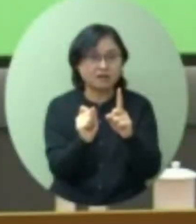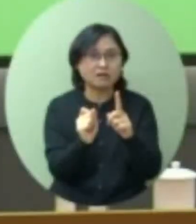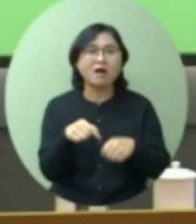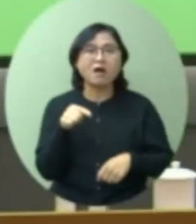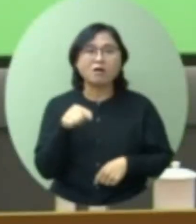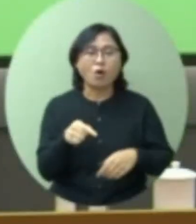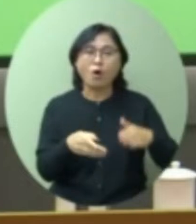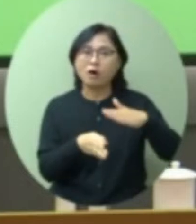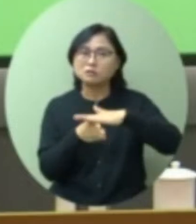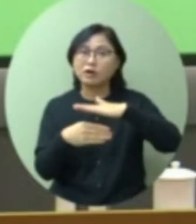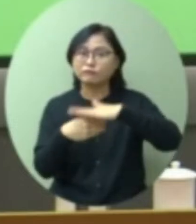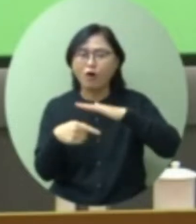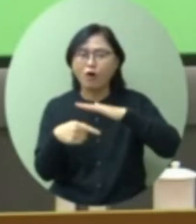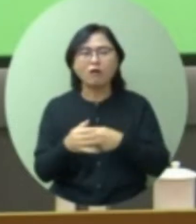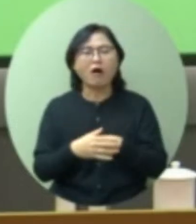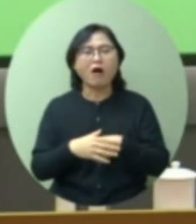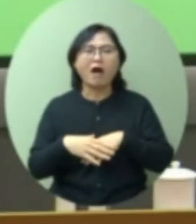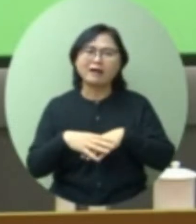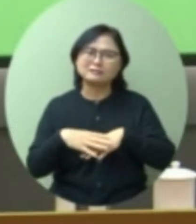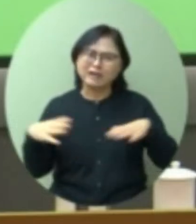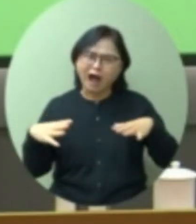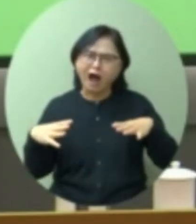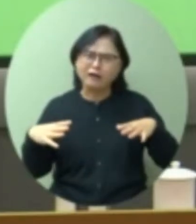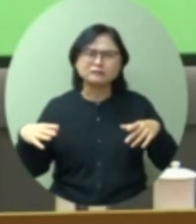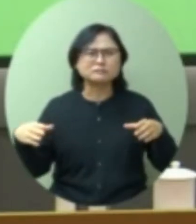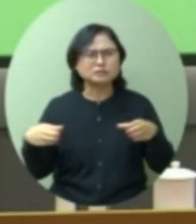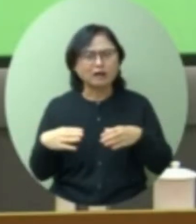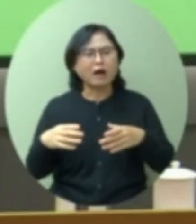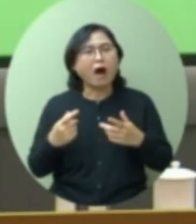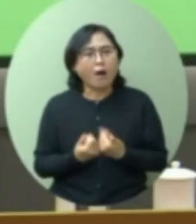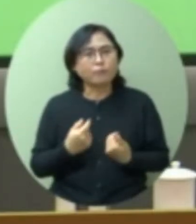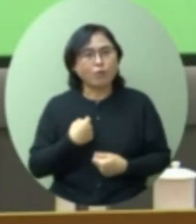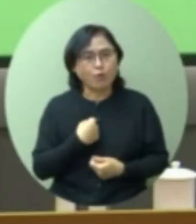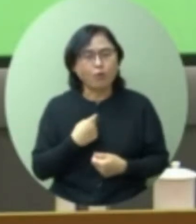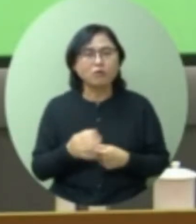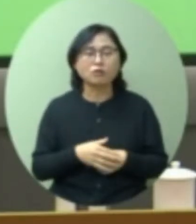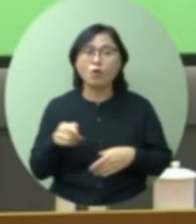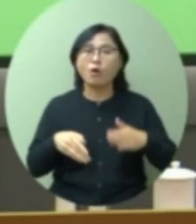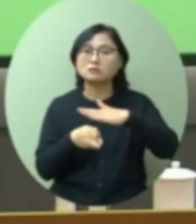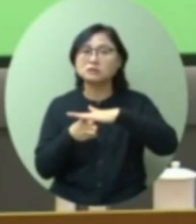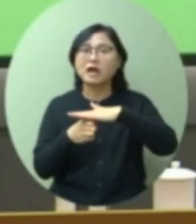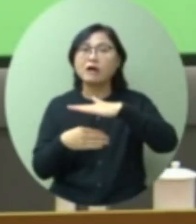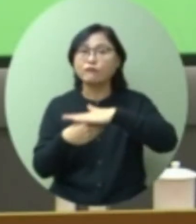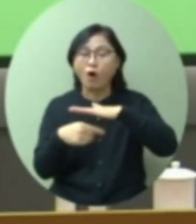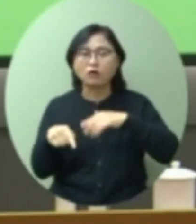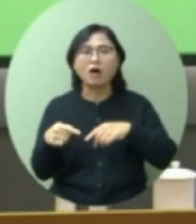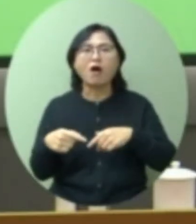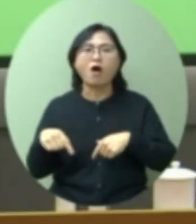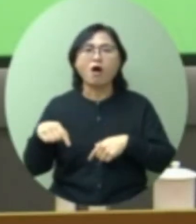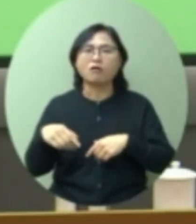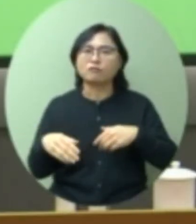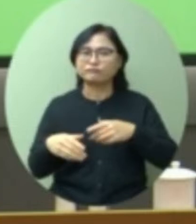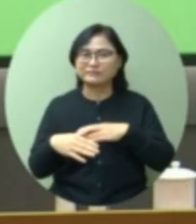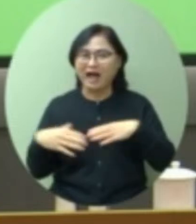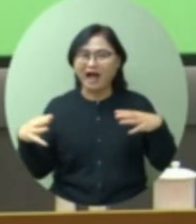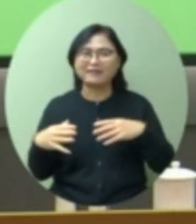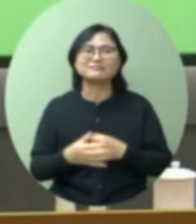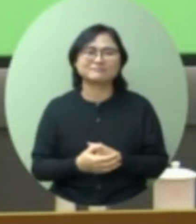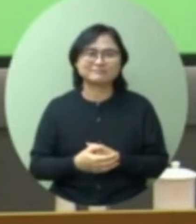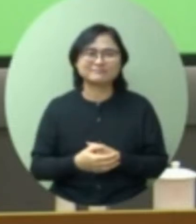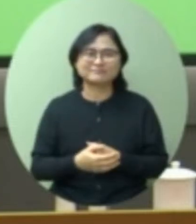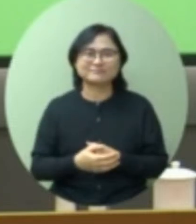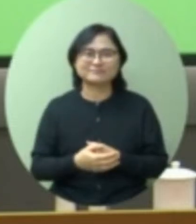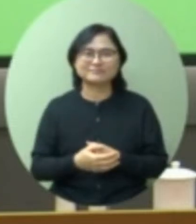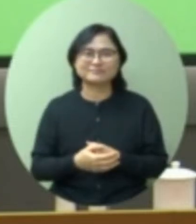Size. 15% said that it is of the right size, and they think that it's